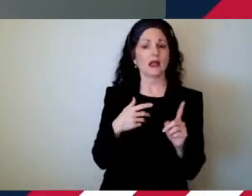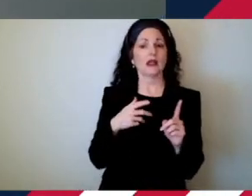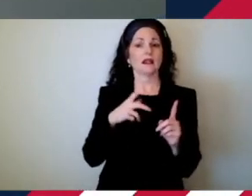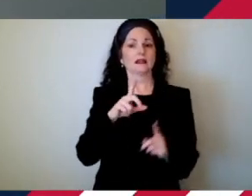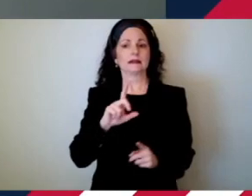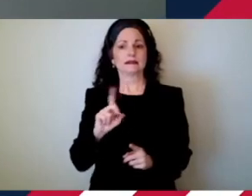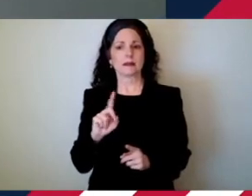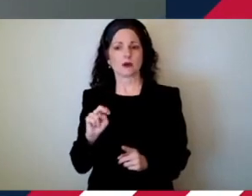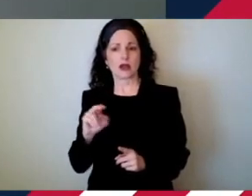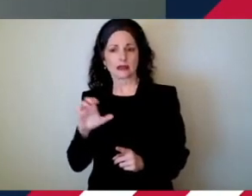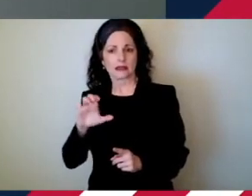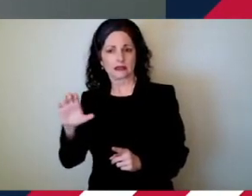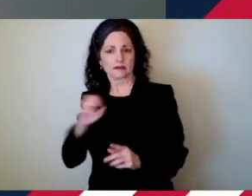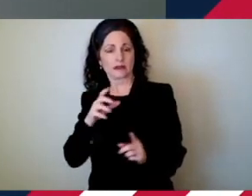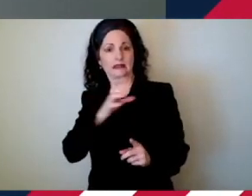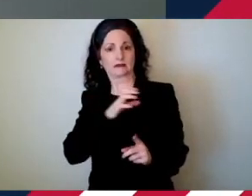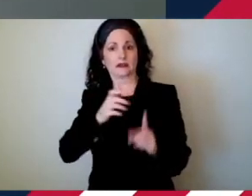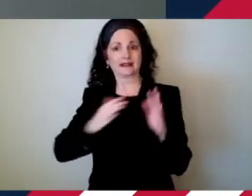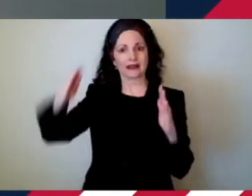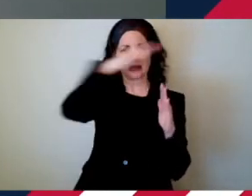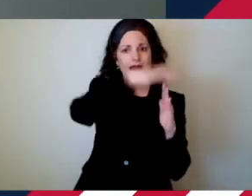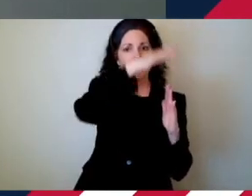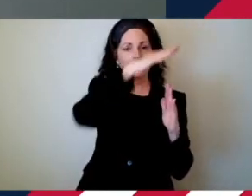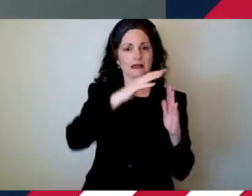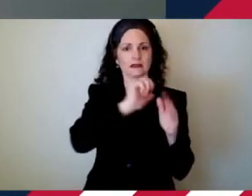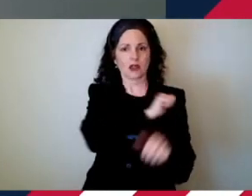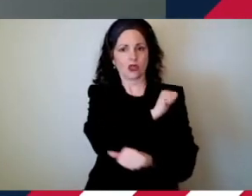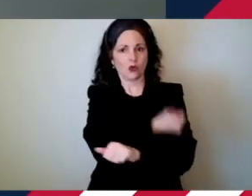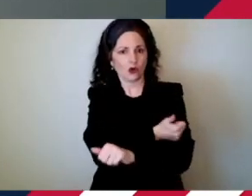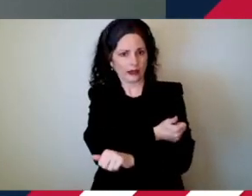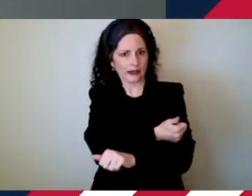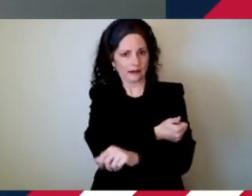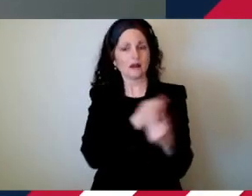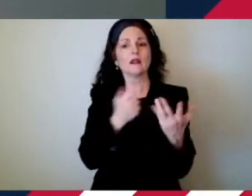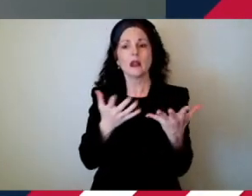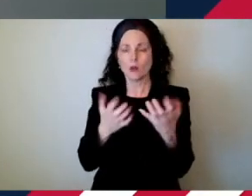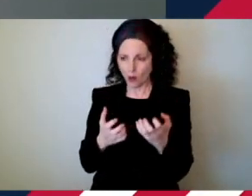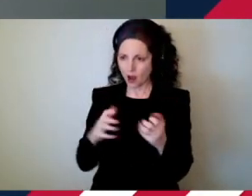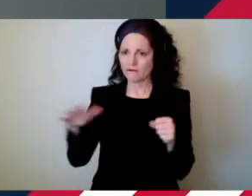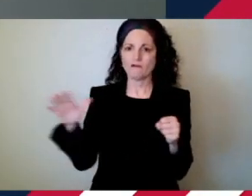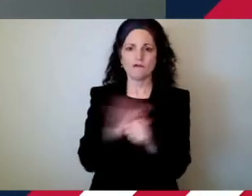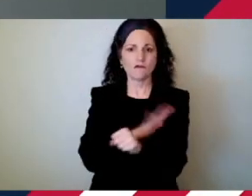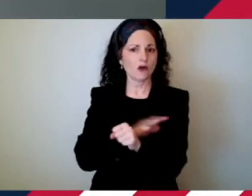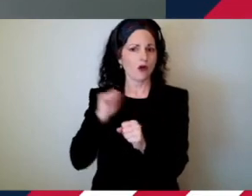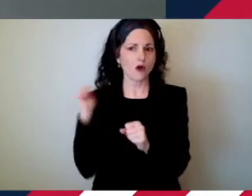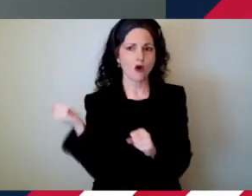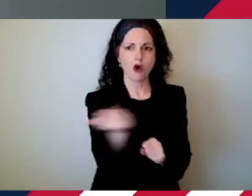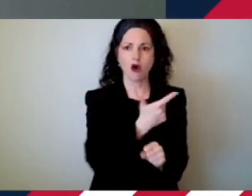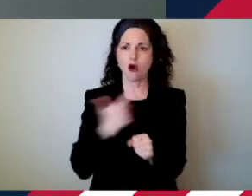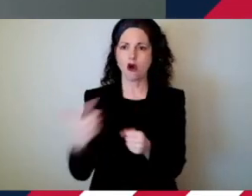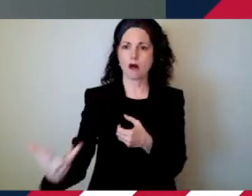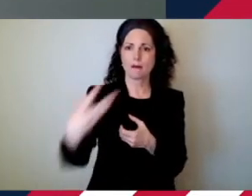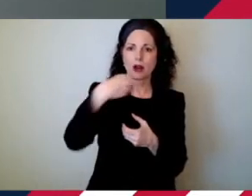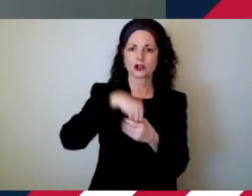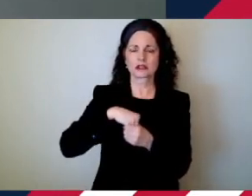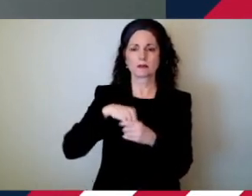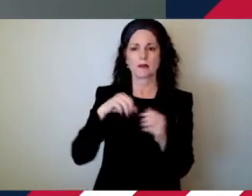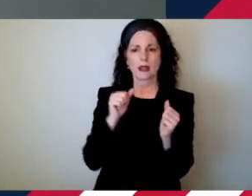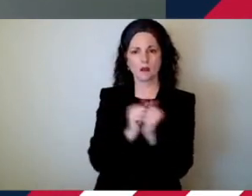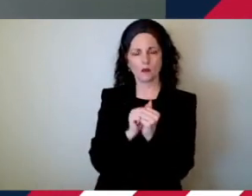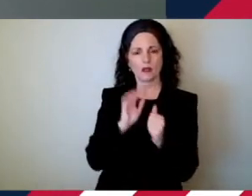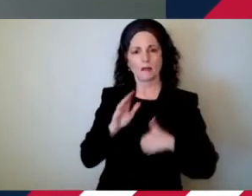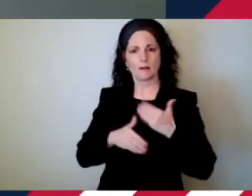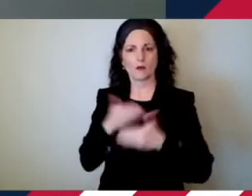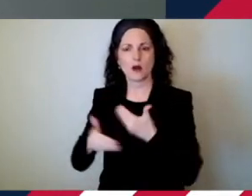and the Democratic Party prioritizes full participation of its members as laid out in the charter. Second, the